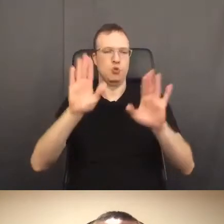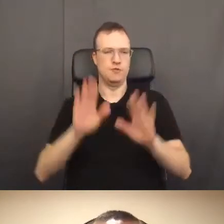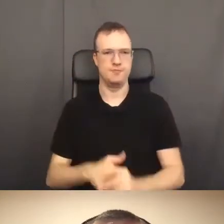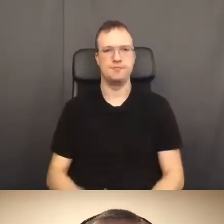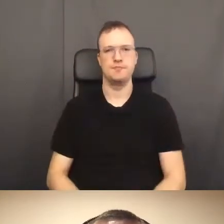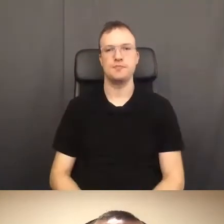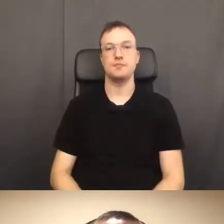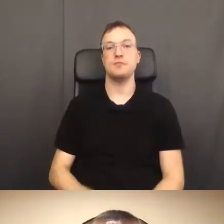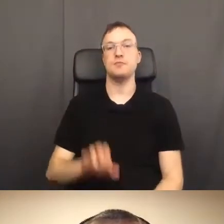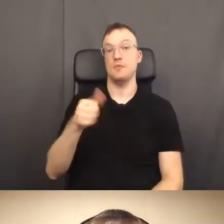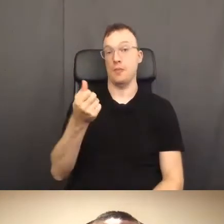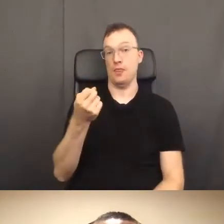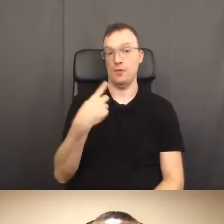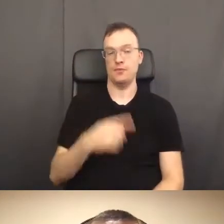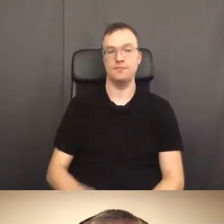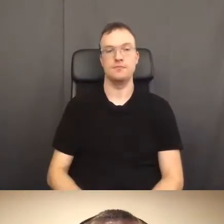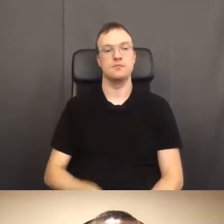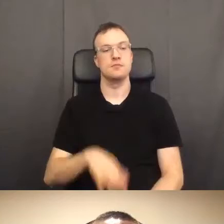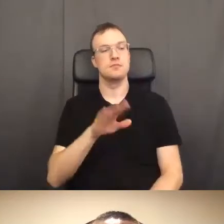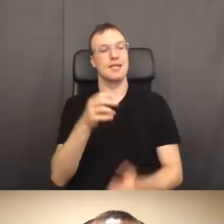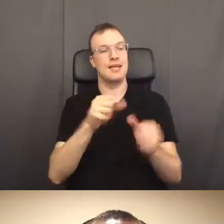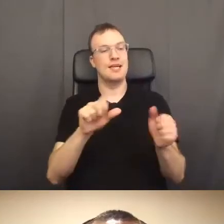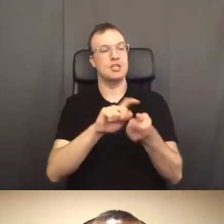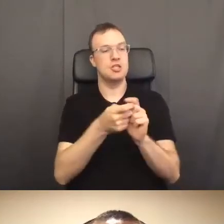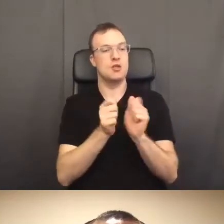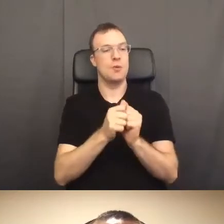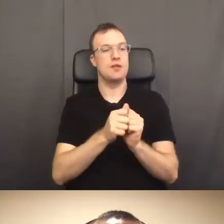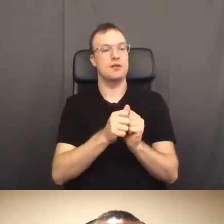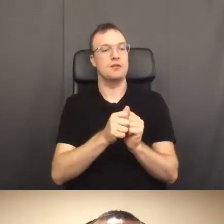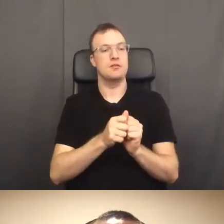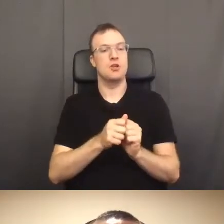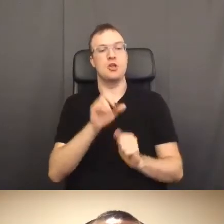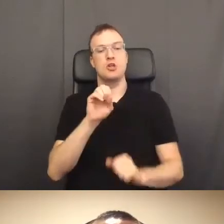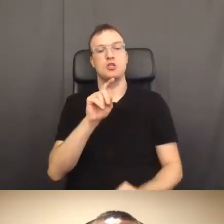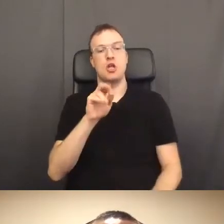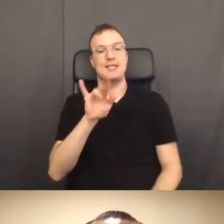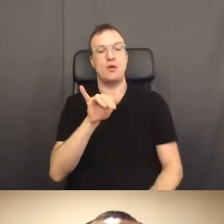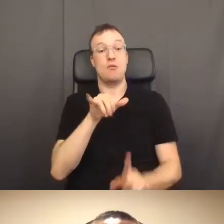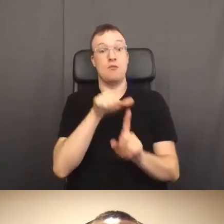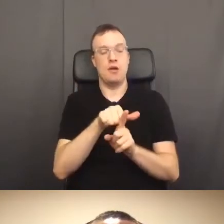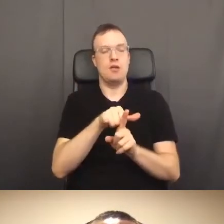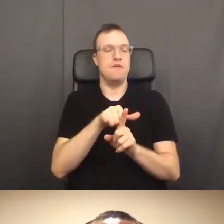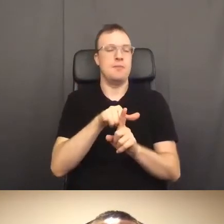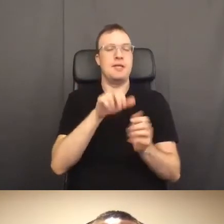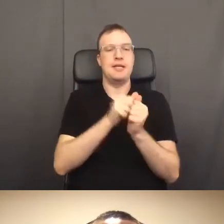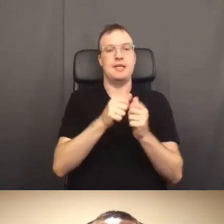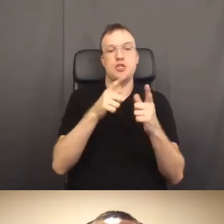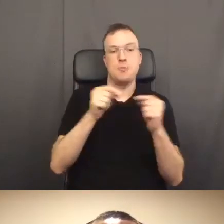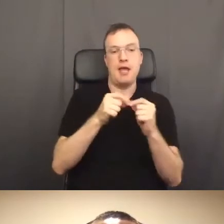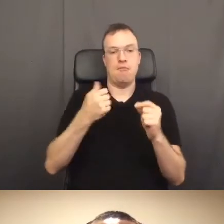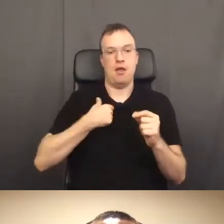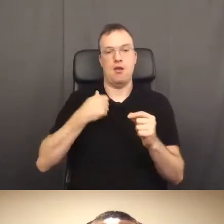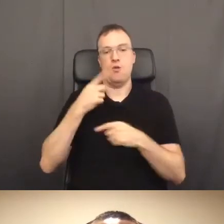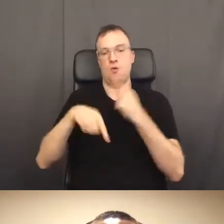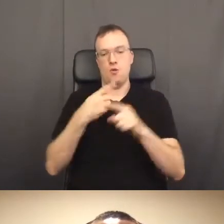And we have another question. Are there any changes to solitary confinement in Canada or Japan or globally that you're aware of? And I think this is